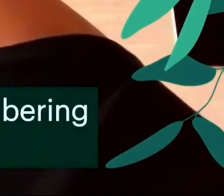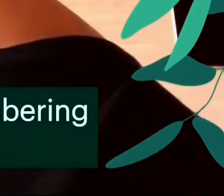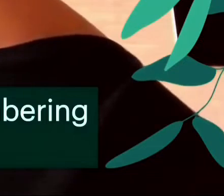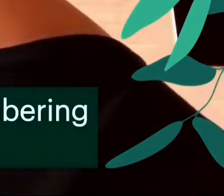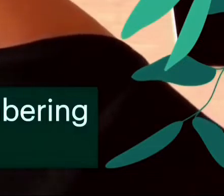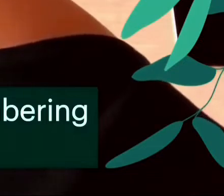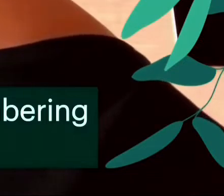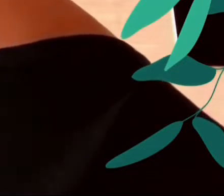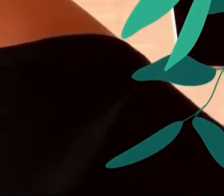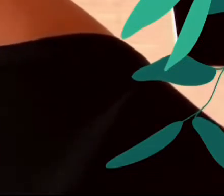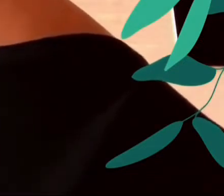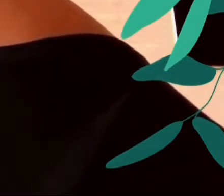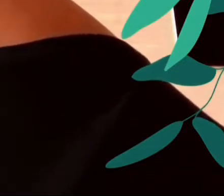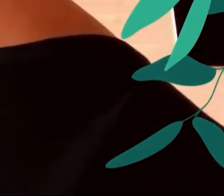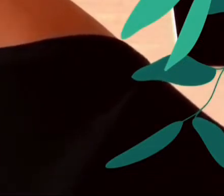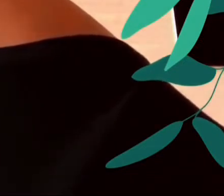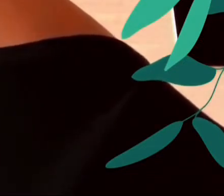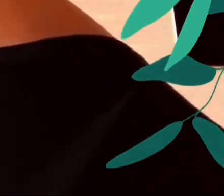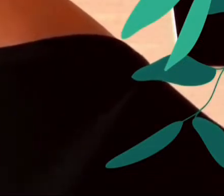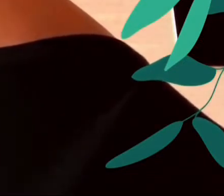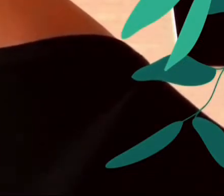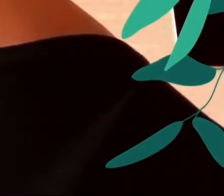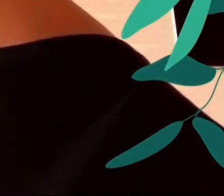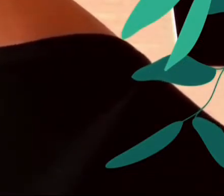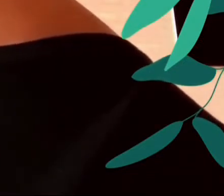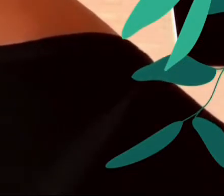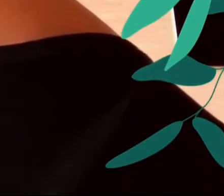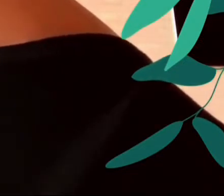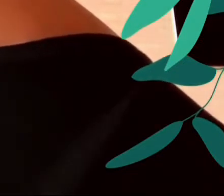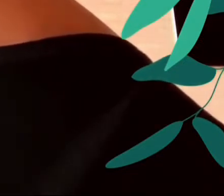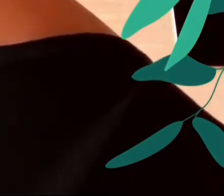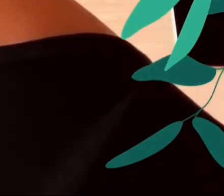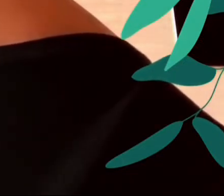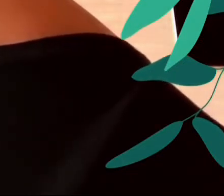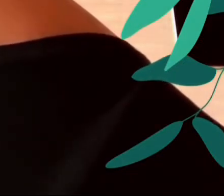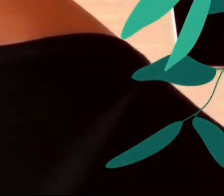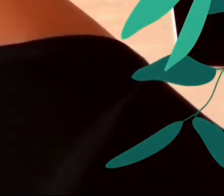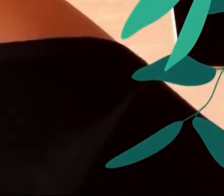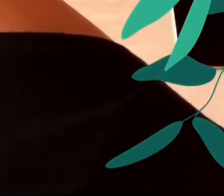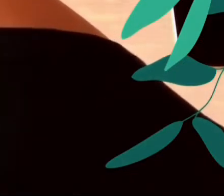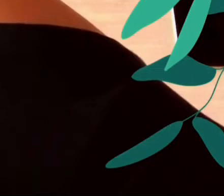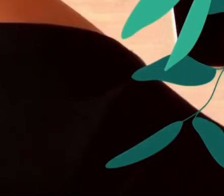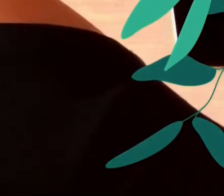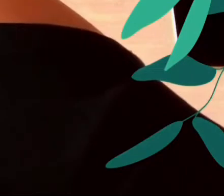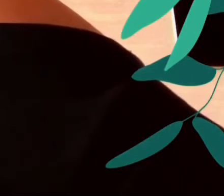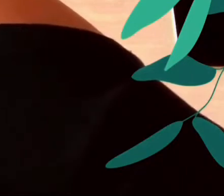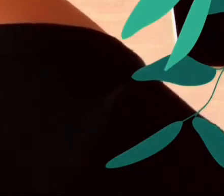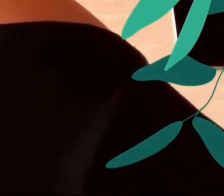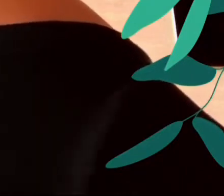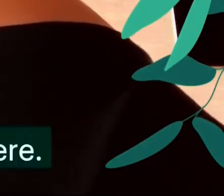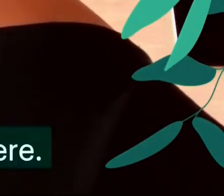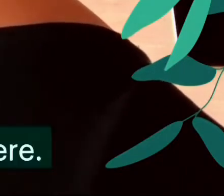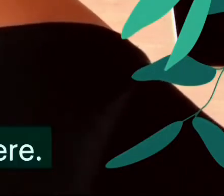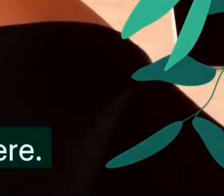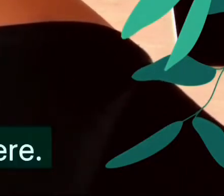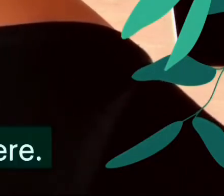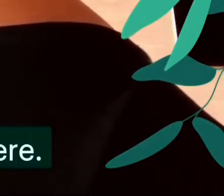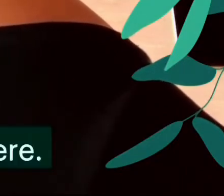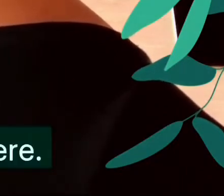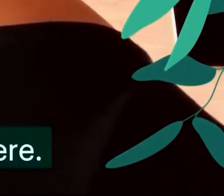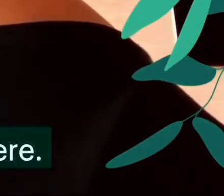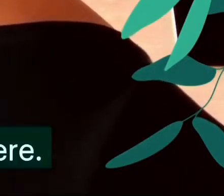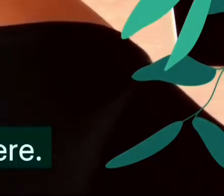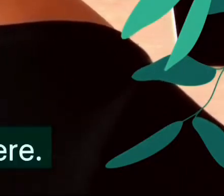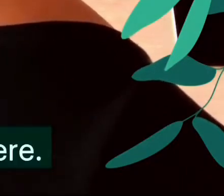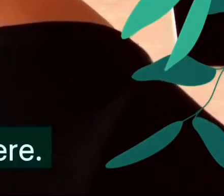work. This spell needs your body. So in whatever ways bring you the most peace, notice that your body made